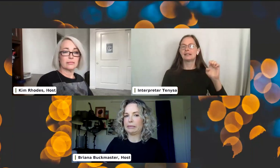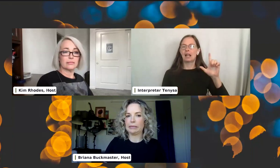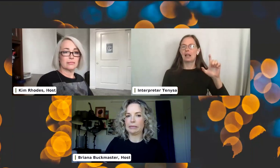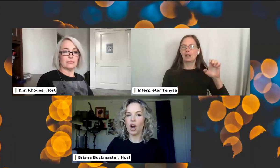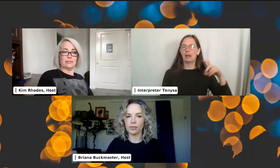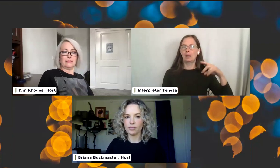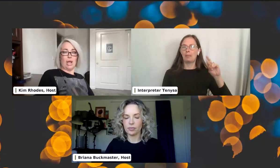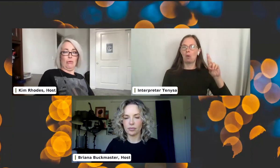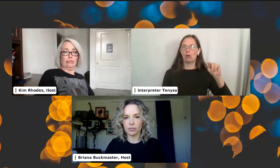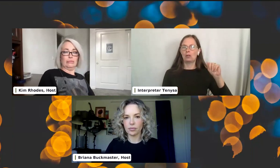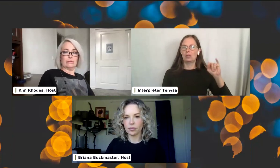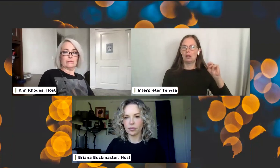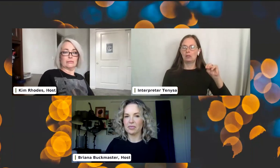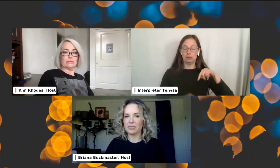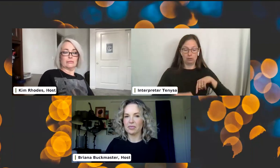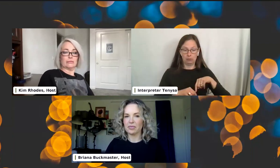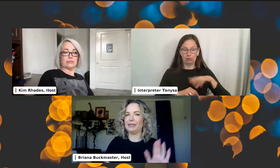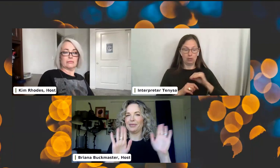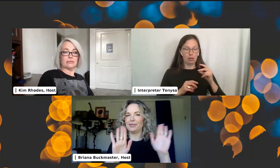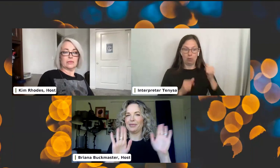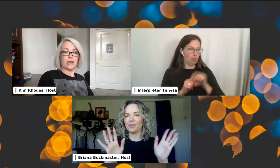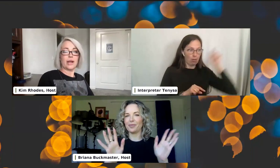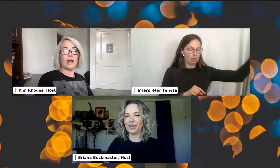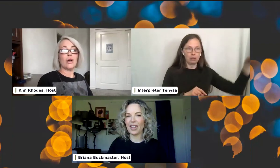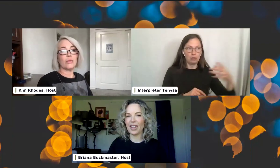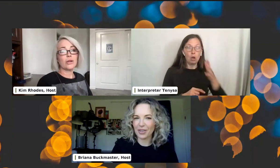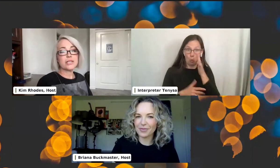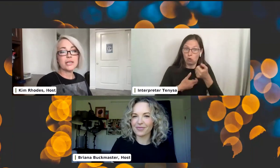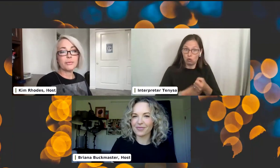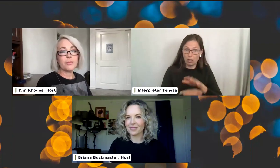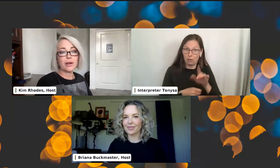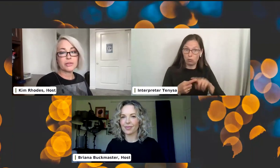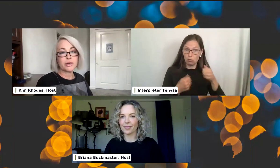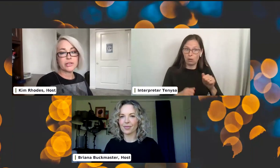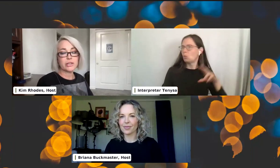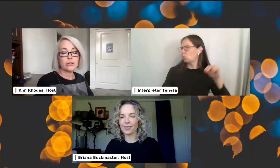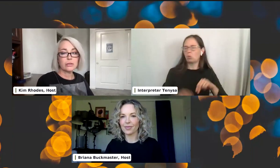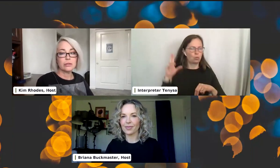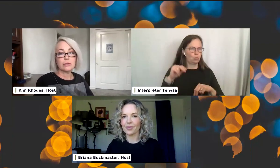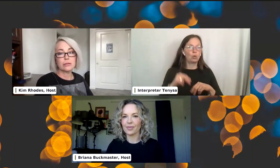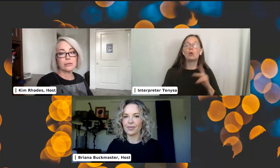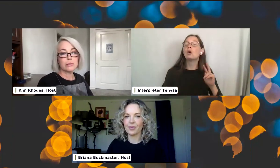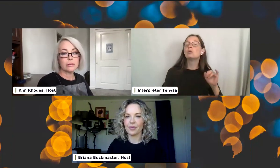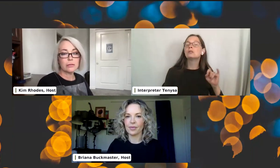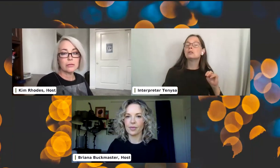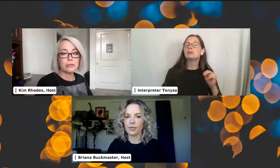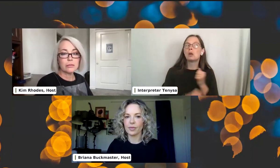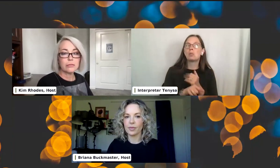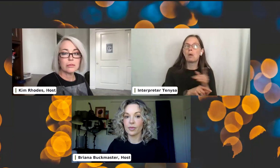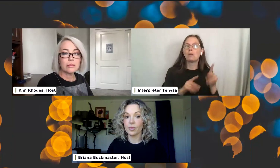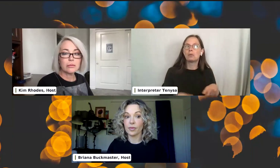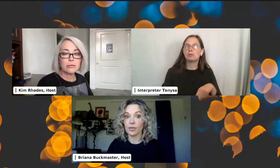it? No. No. Ugh, no. But it's Right. scary. Oh, No. Kristen, prepare this person.